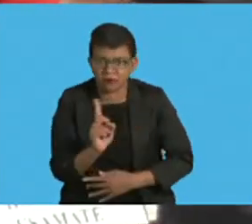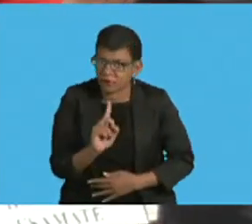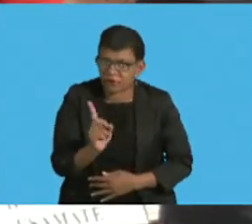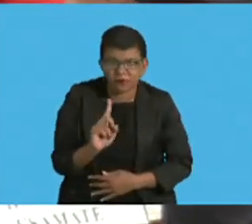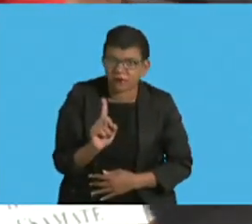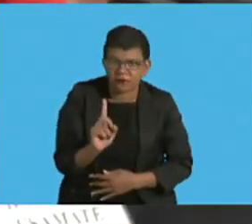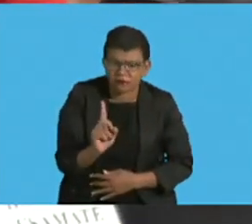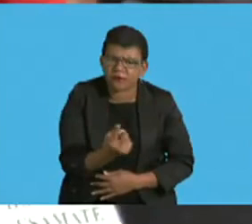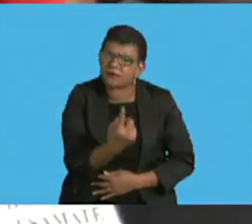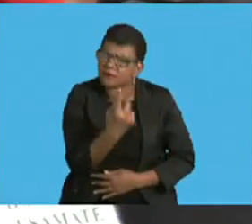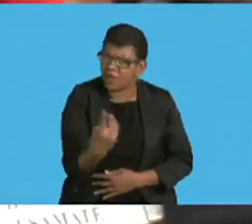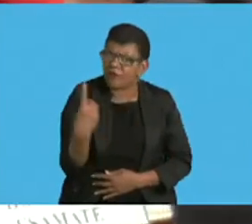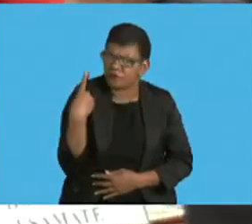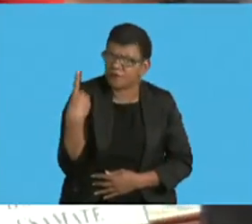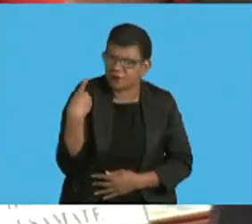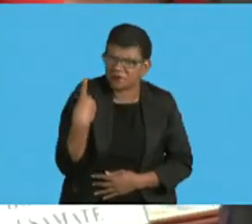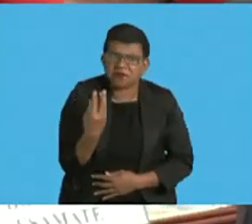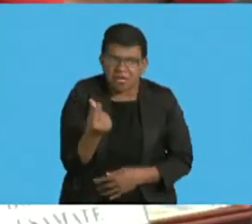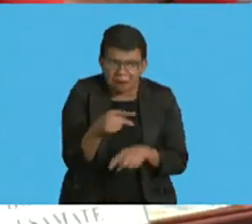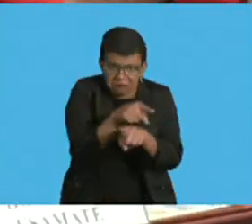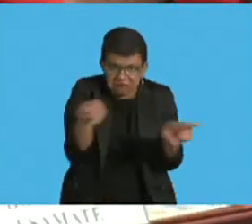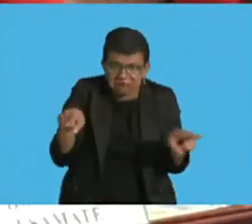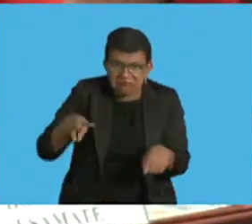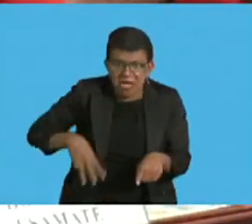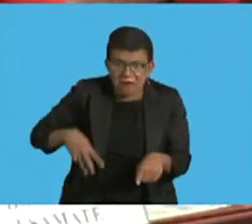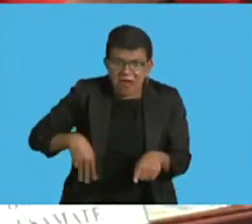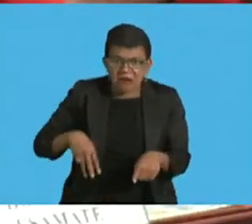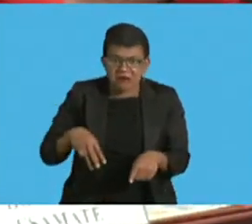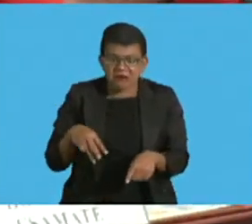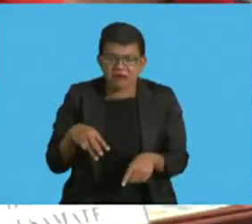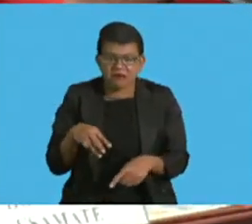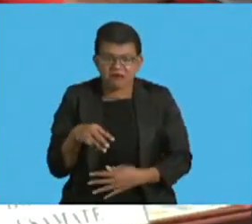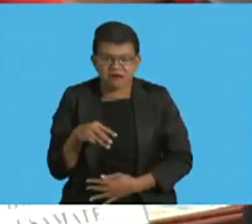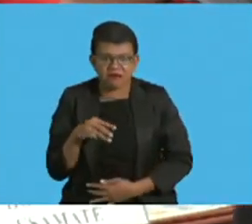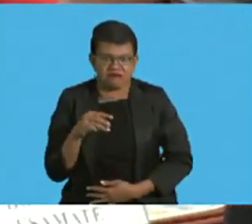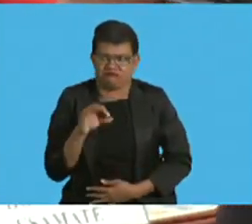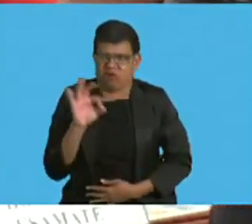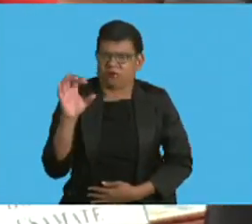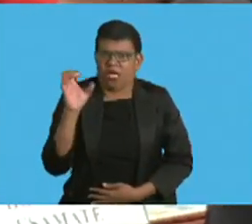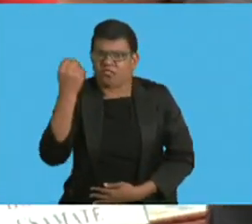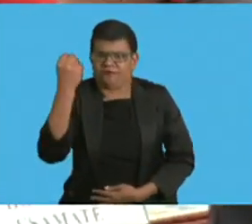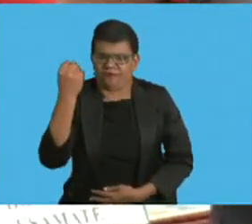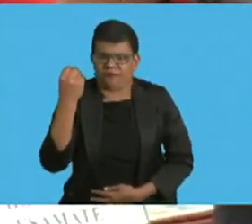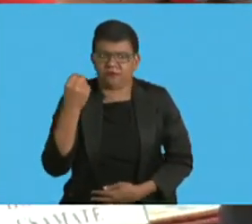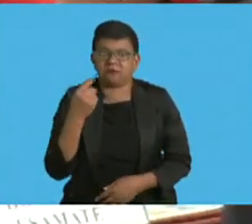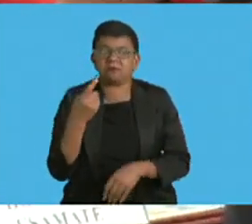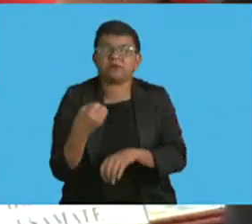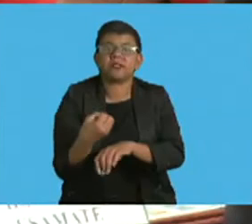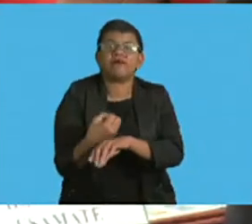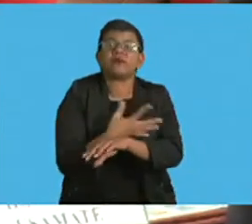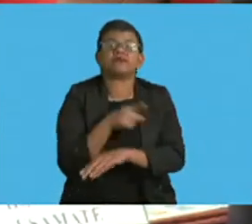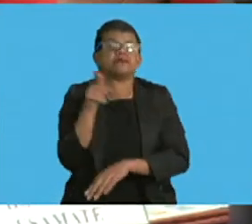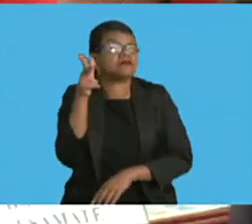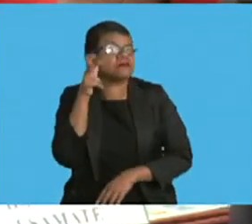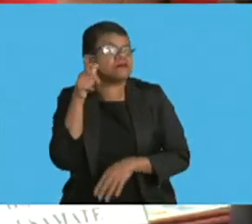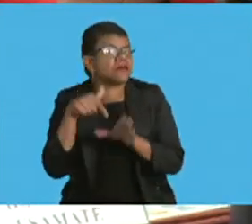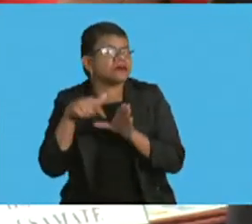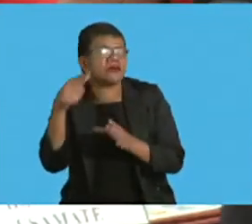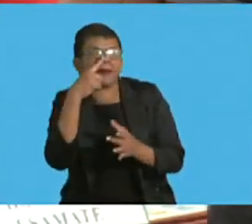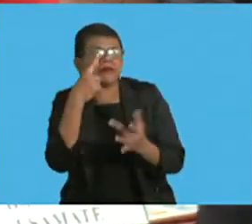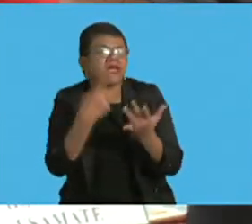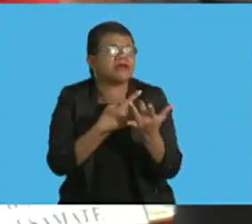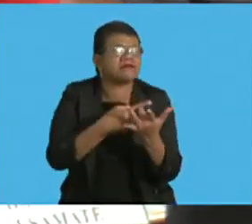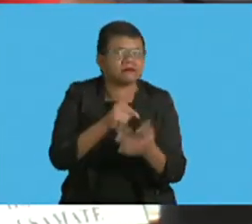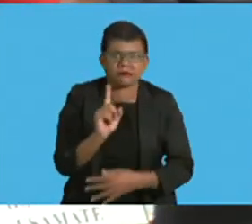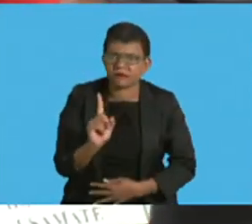of the members of the Privileges Committee did not fulfill that fiduciary duty by being influenced. Mr. Speaker, sir, the Honourable Leader of Opposition wrote a